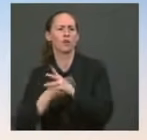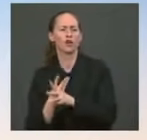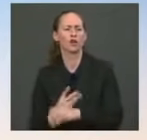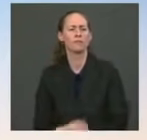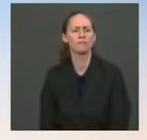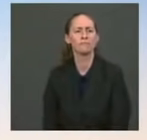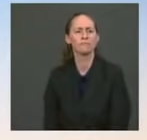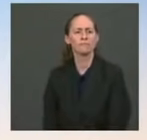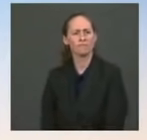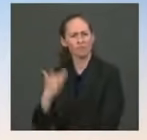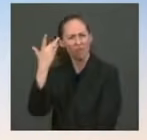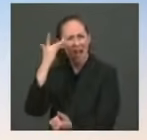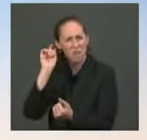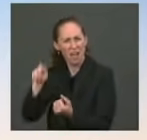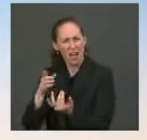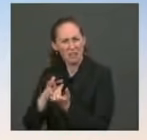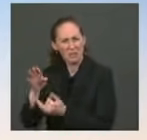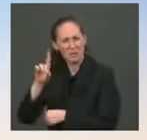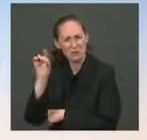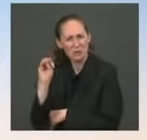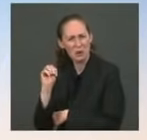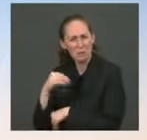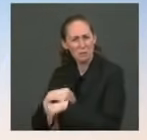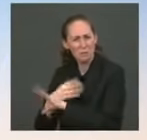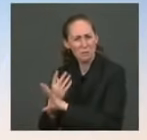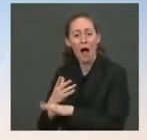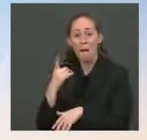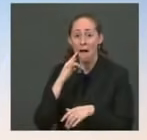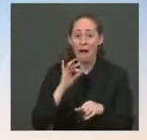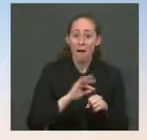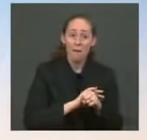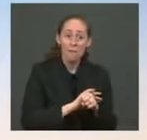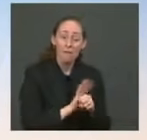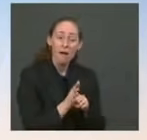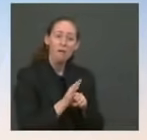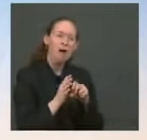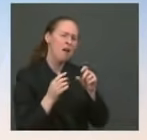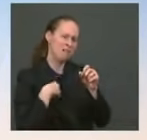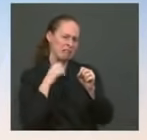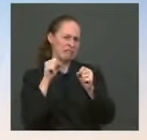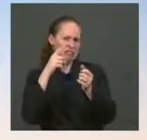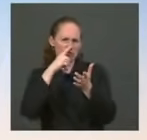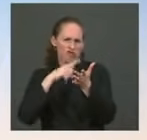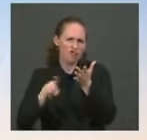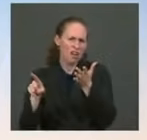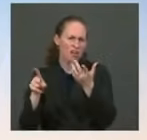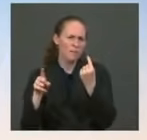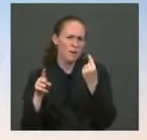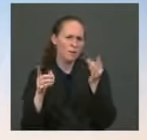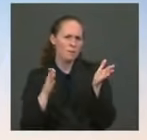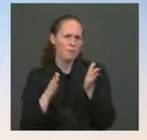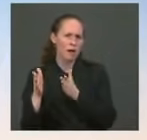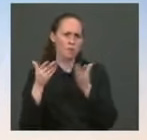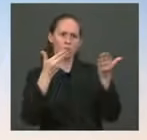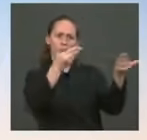Zoom? It's not a COVID reason, but I'm happy to check if there's a plan for welcoming